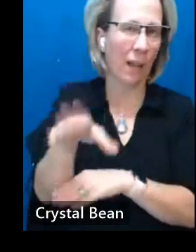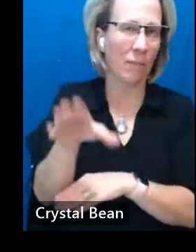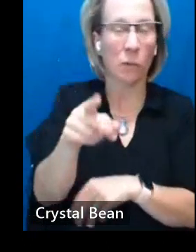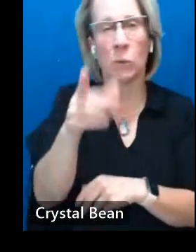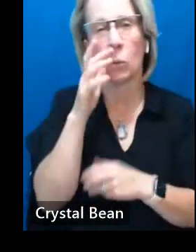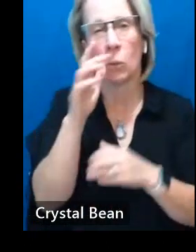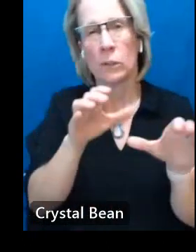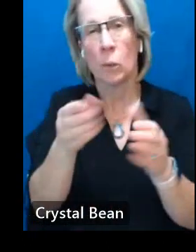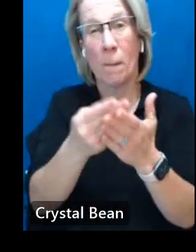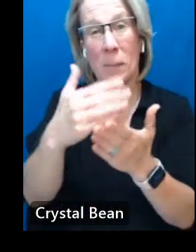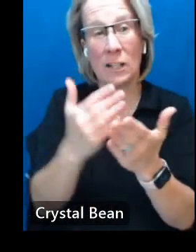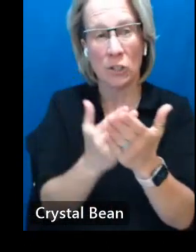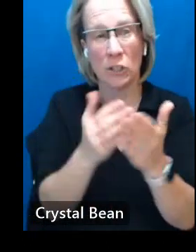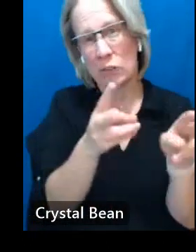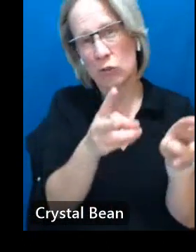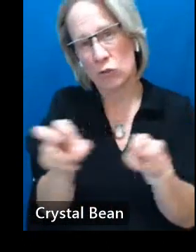journal.